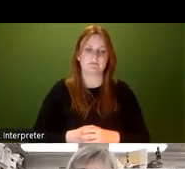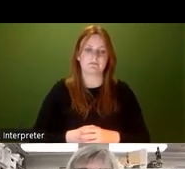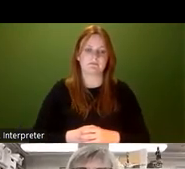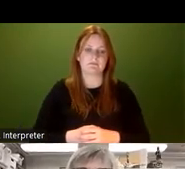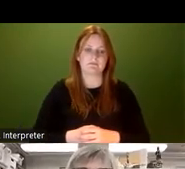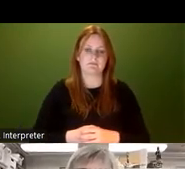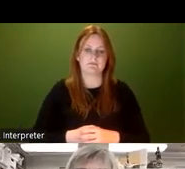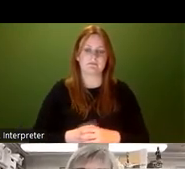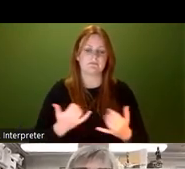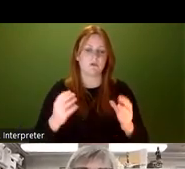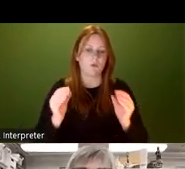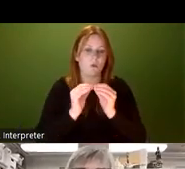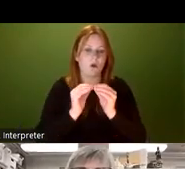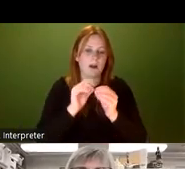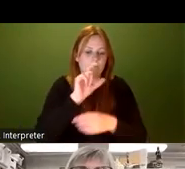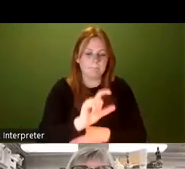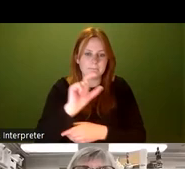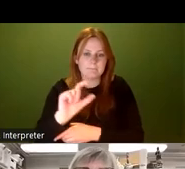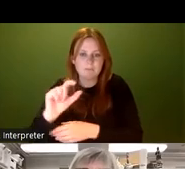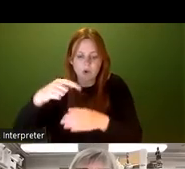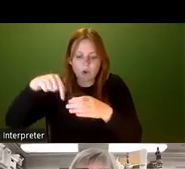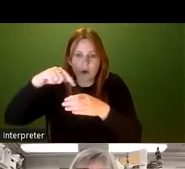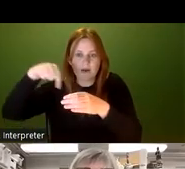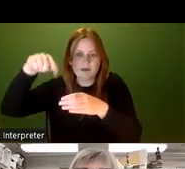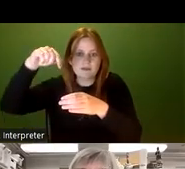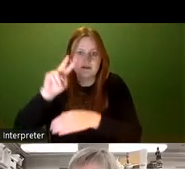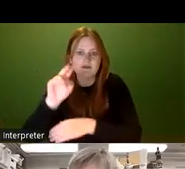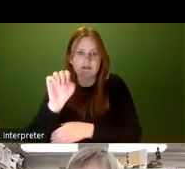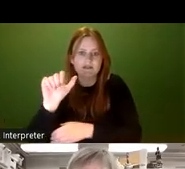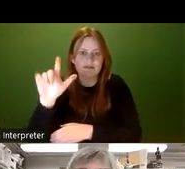miniature coiled vessels and